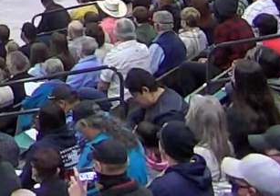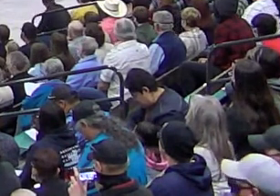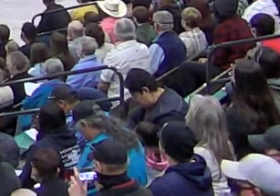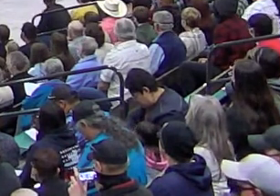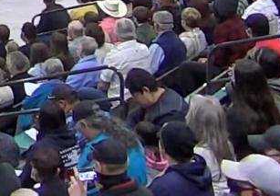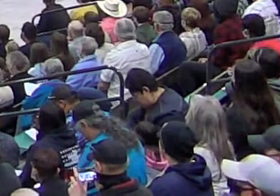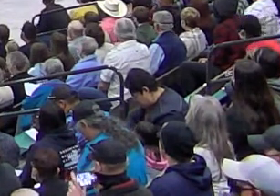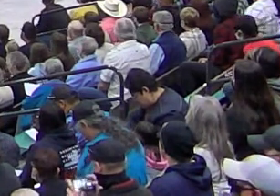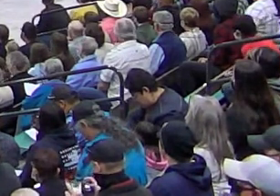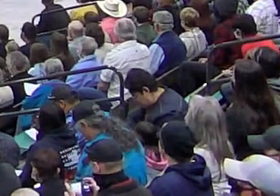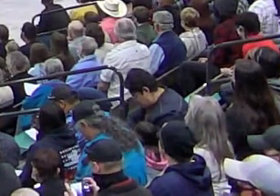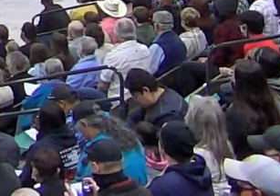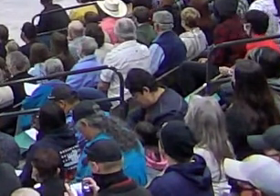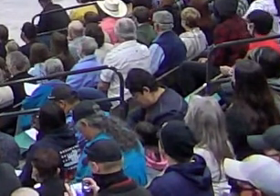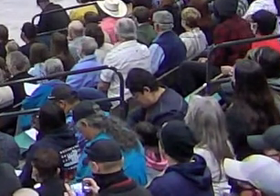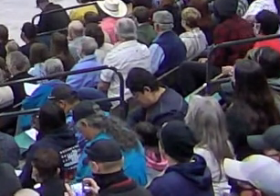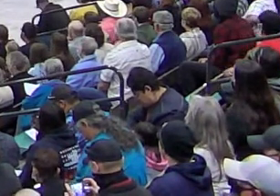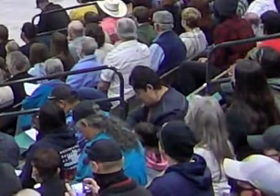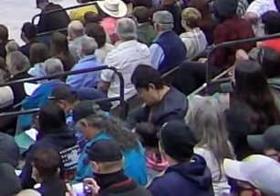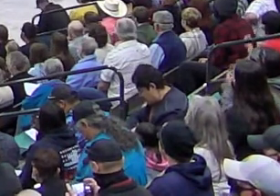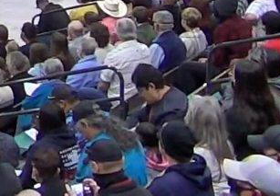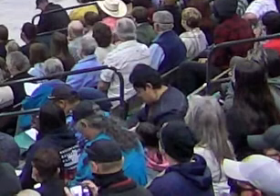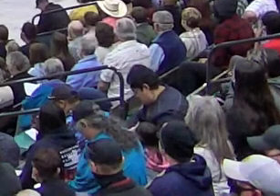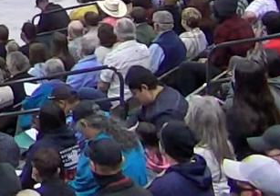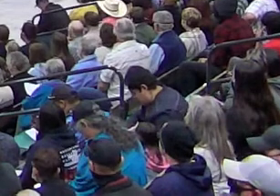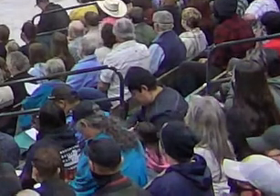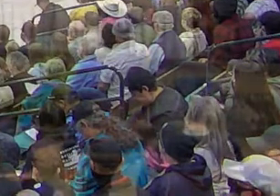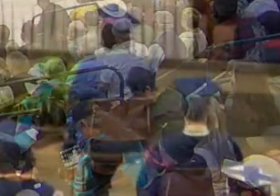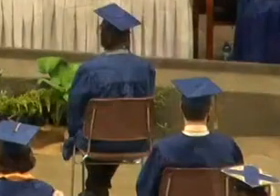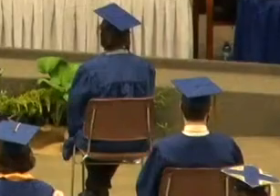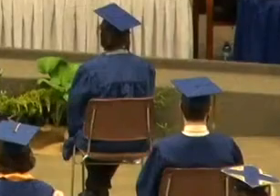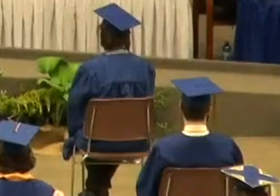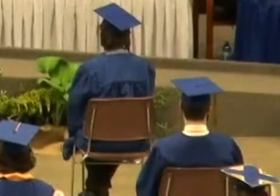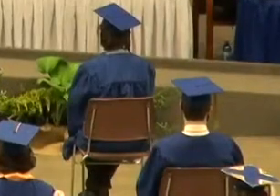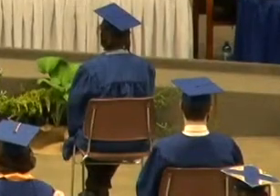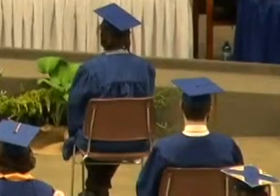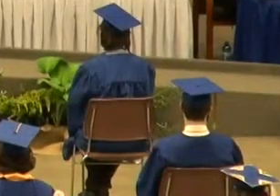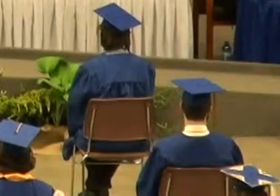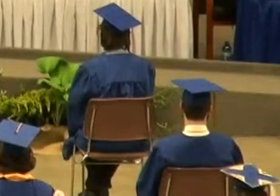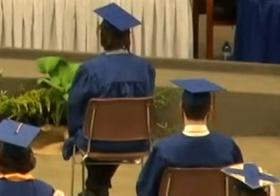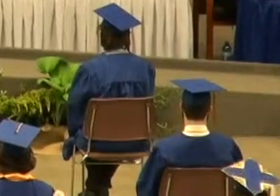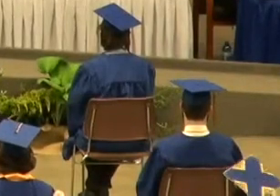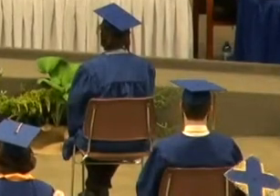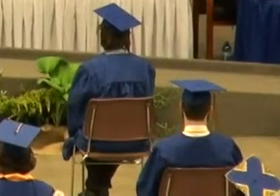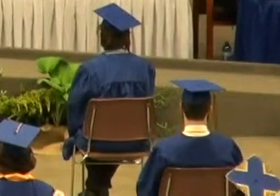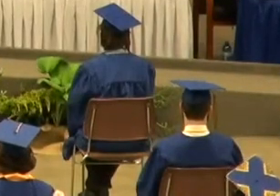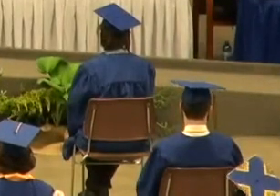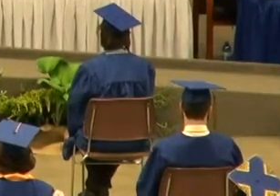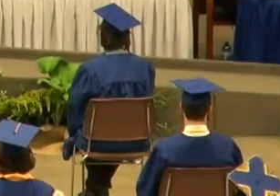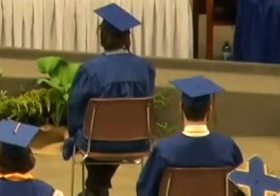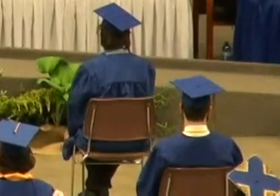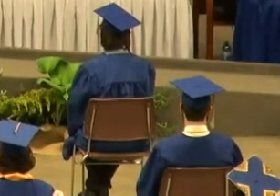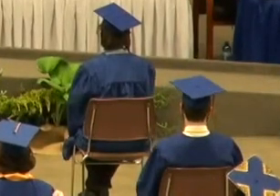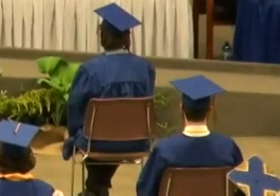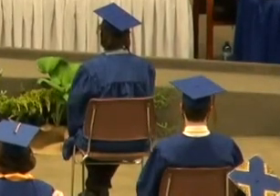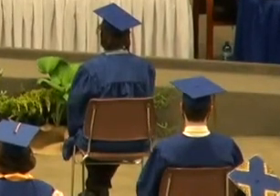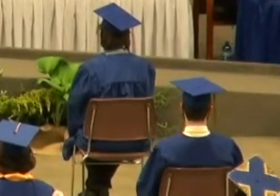you. With 278 graduates, 31 of you are receiving multiple